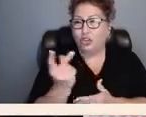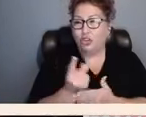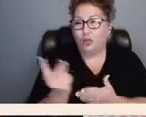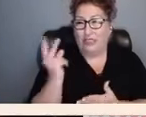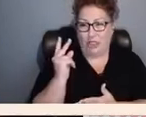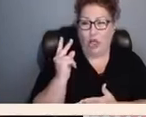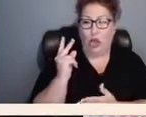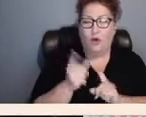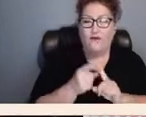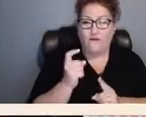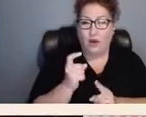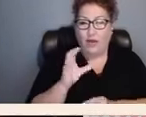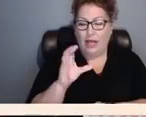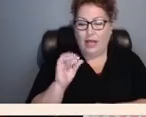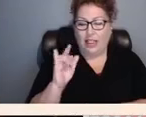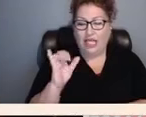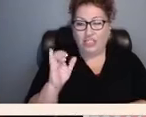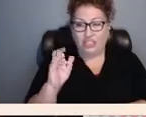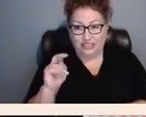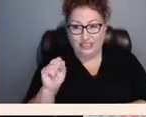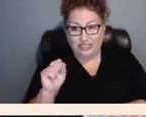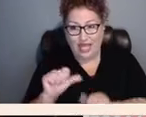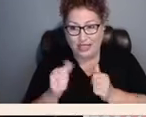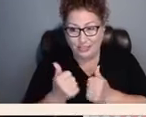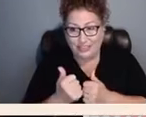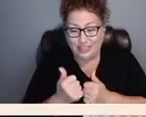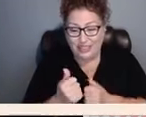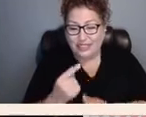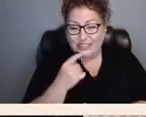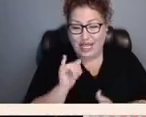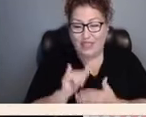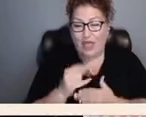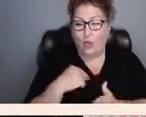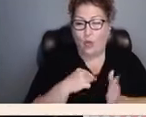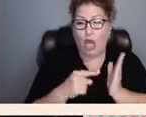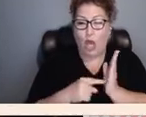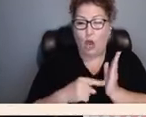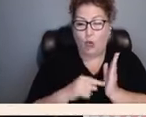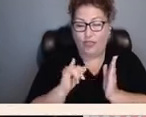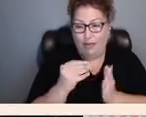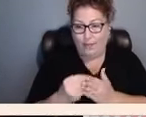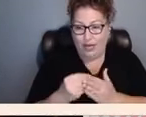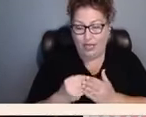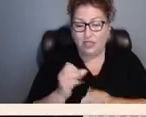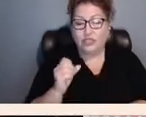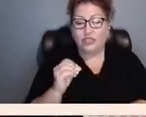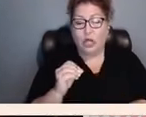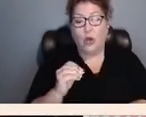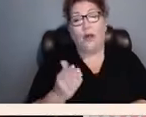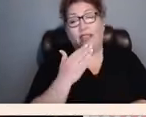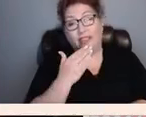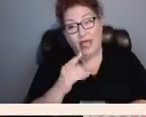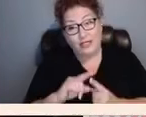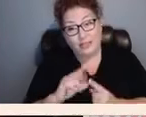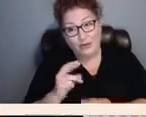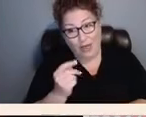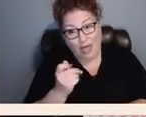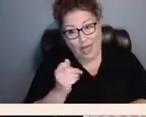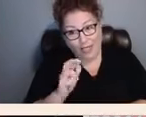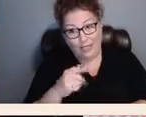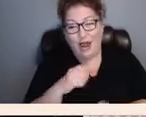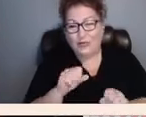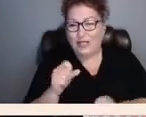collection agency saying that we owed this money. So thanks to Heather, I was able to say, well,